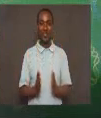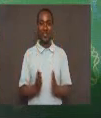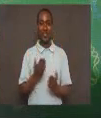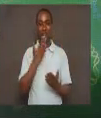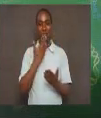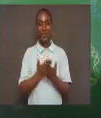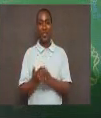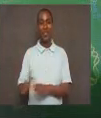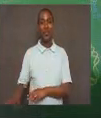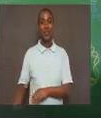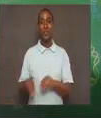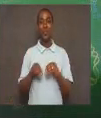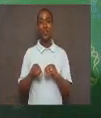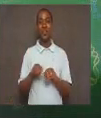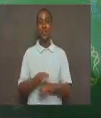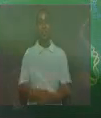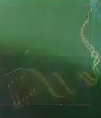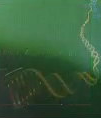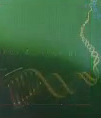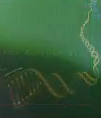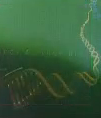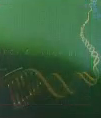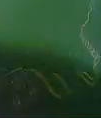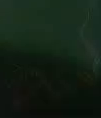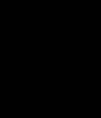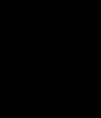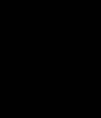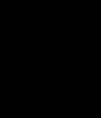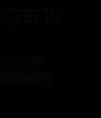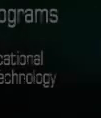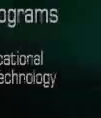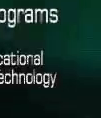next lesson, thank you, teacher. Thank you, students.